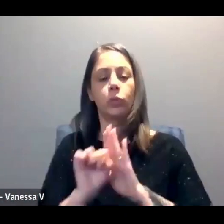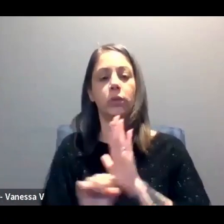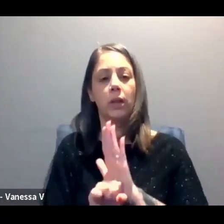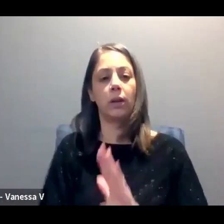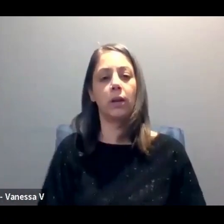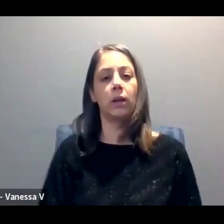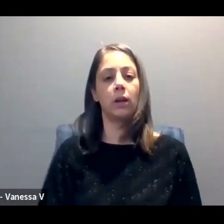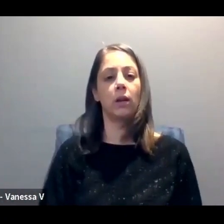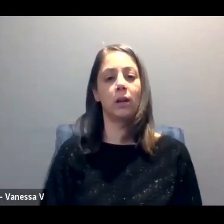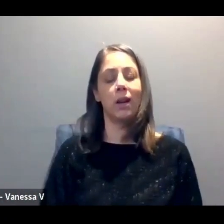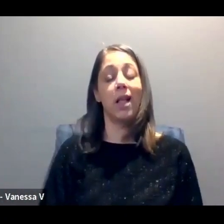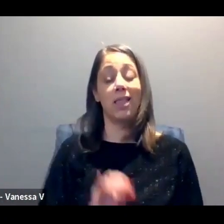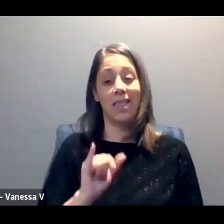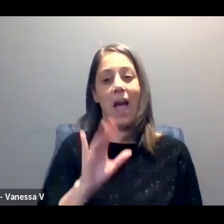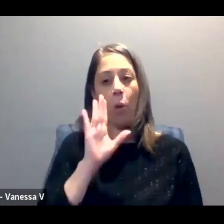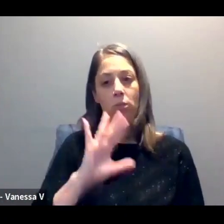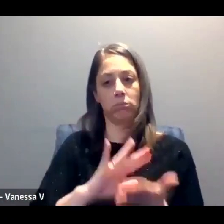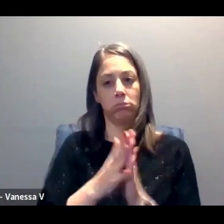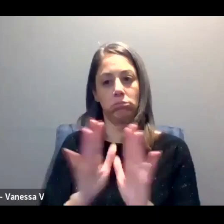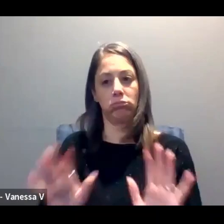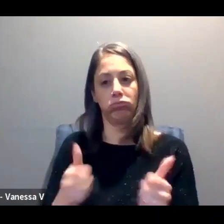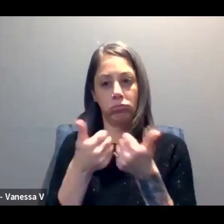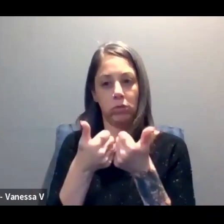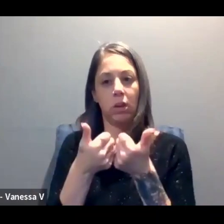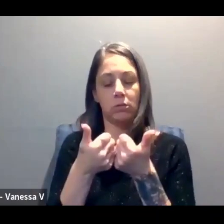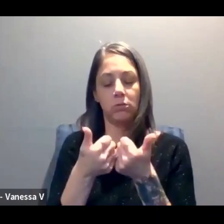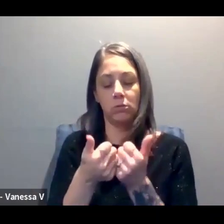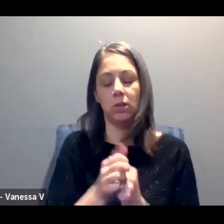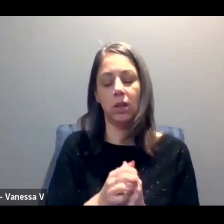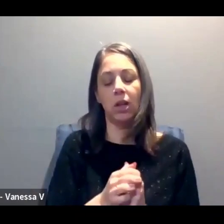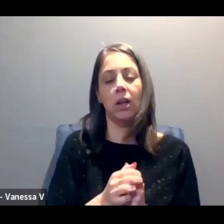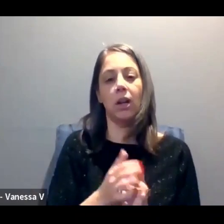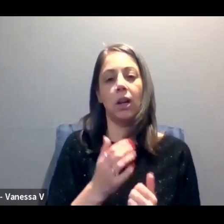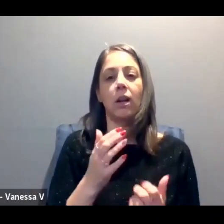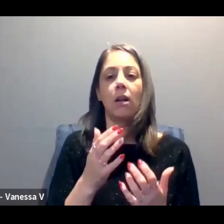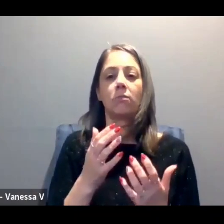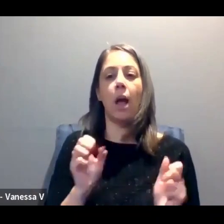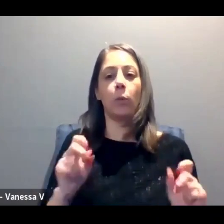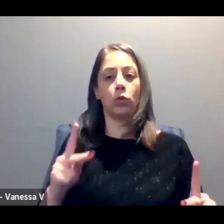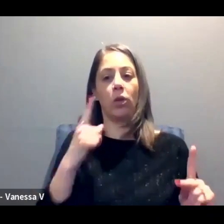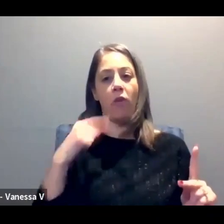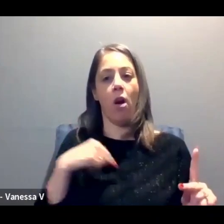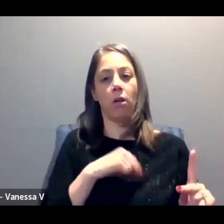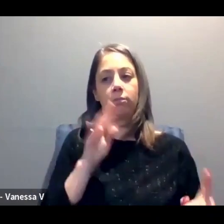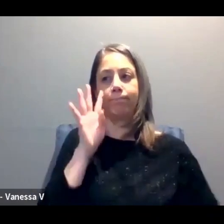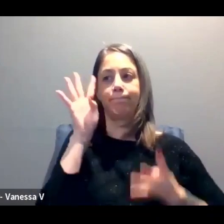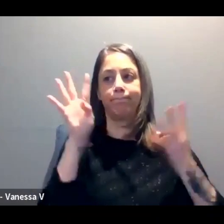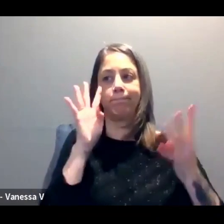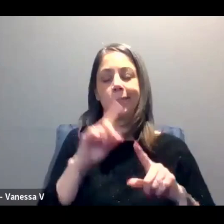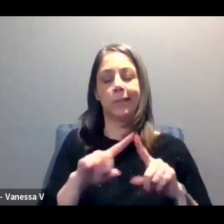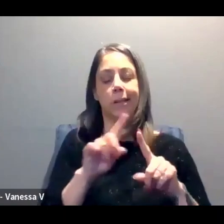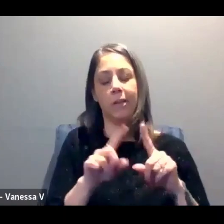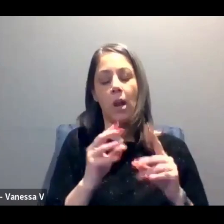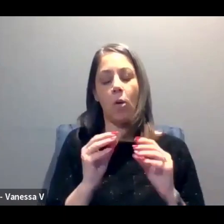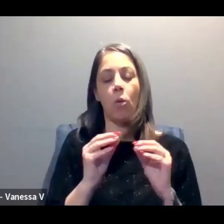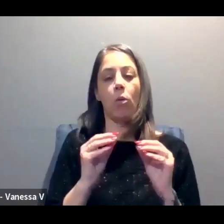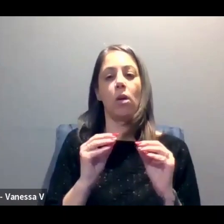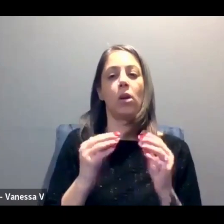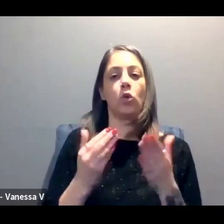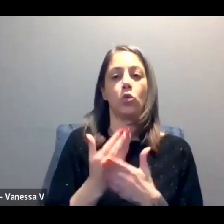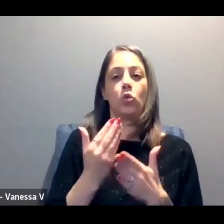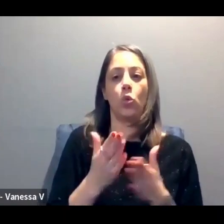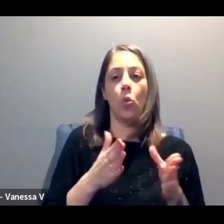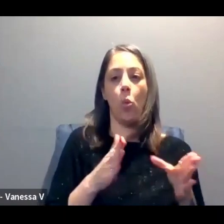be the challenge and an opportunity for us to come up with different and, like I said, more innovative ways to do